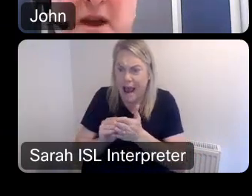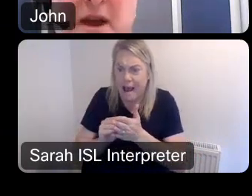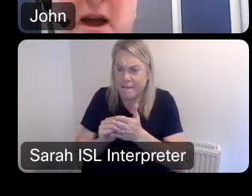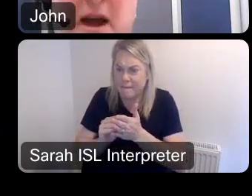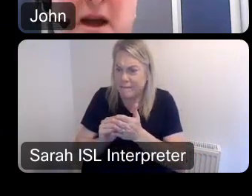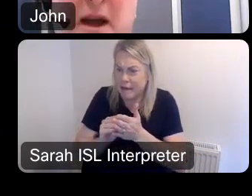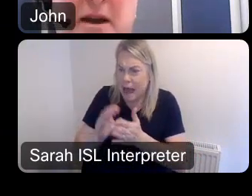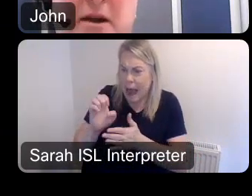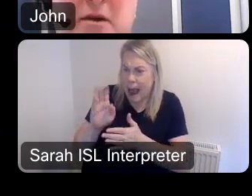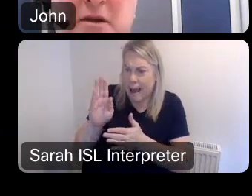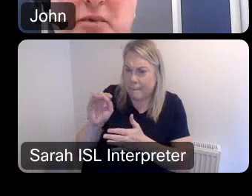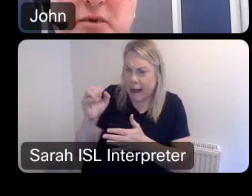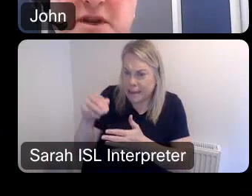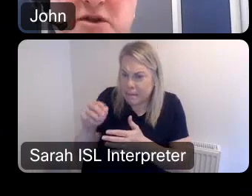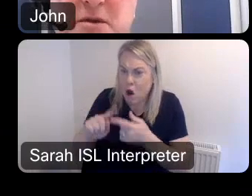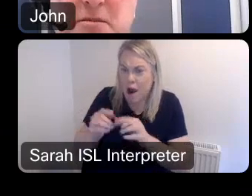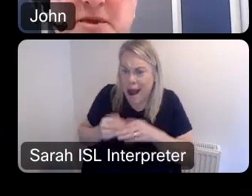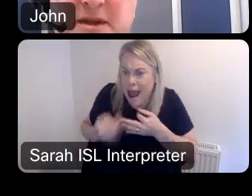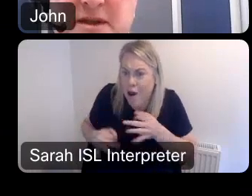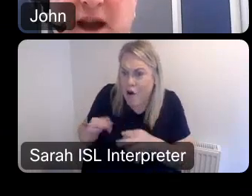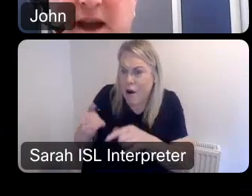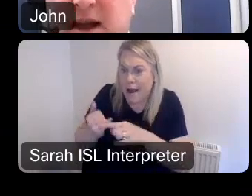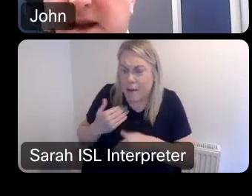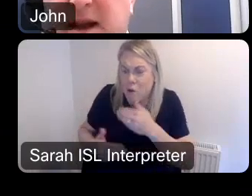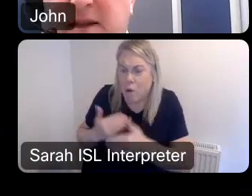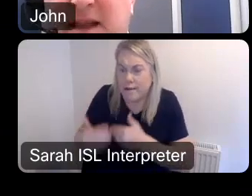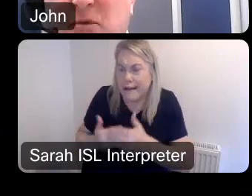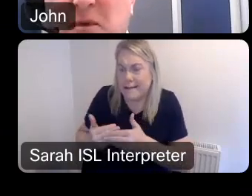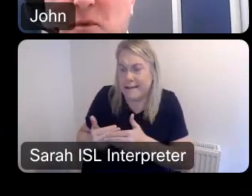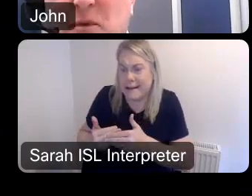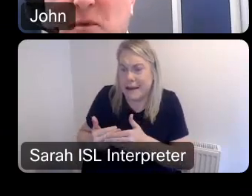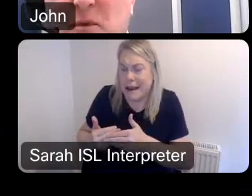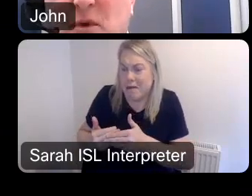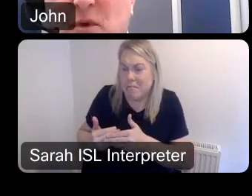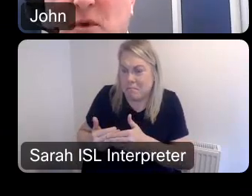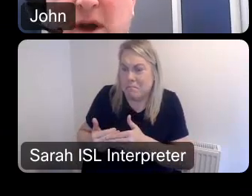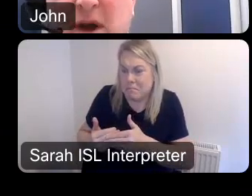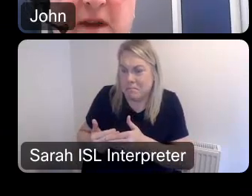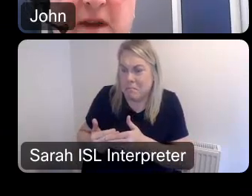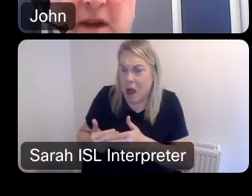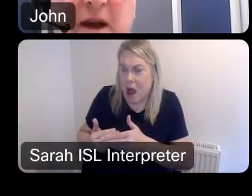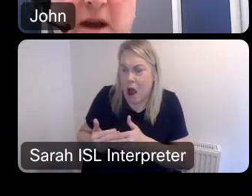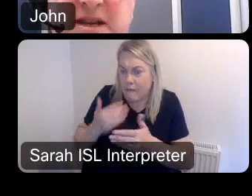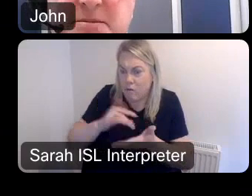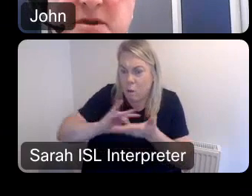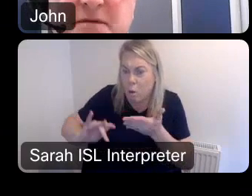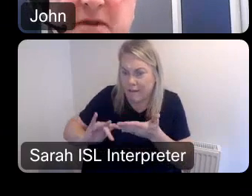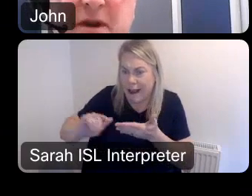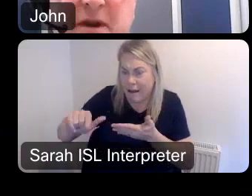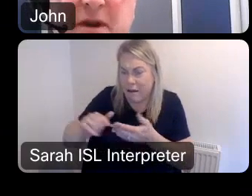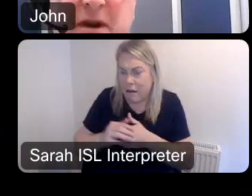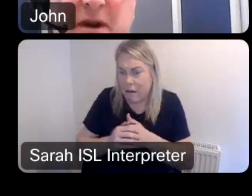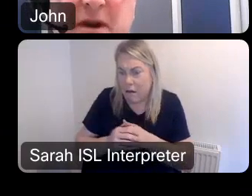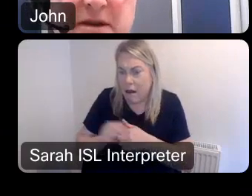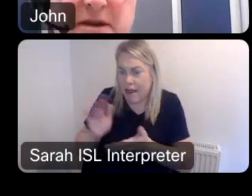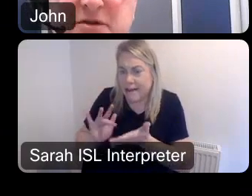something, an error in the procedure, the process, and again, I think that would be one. I think the placement of